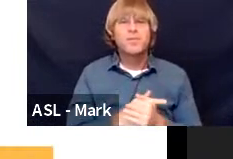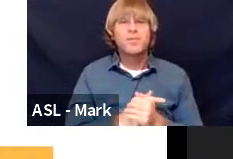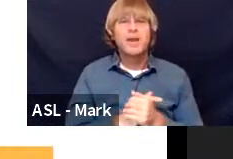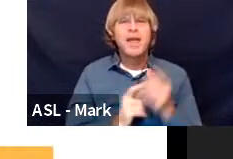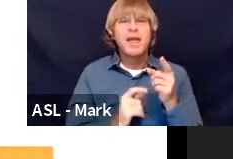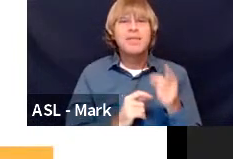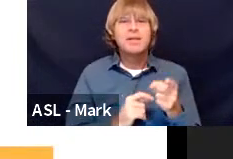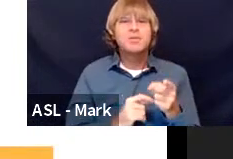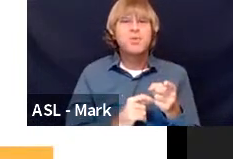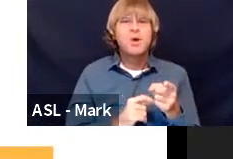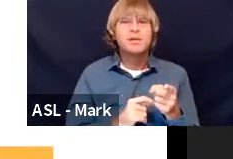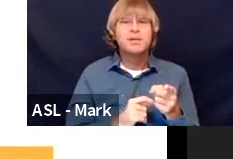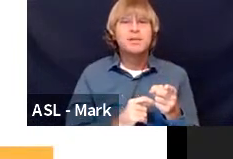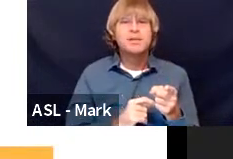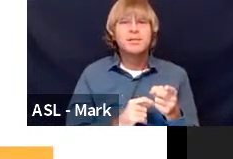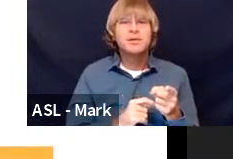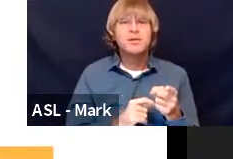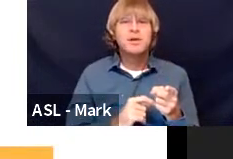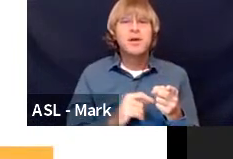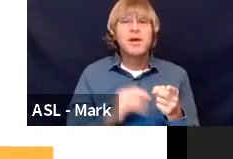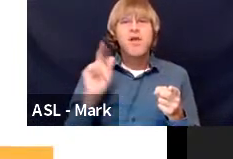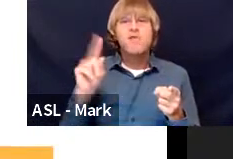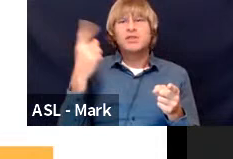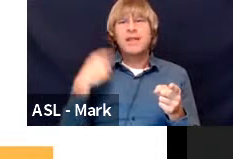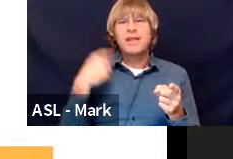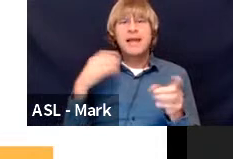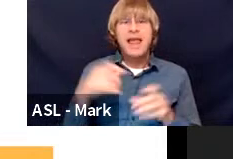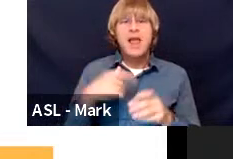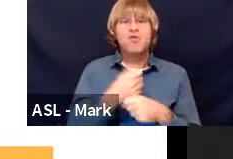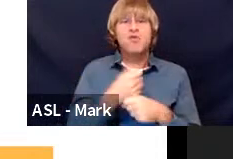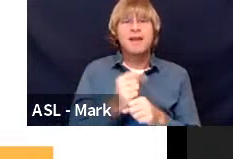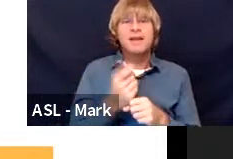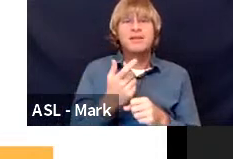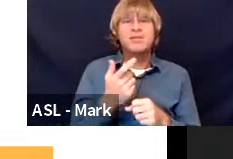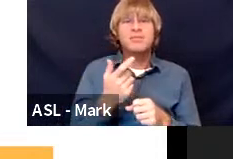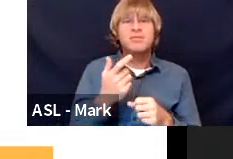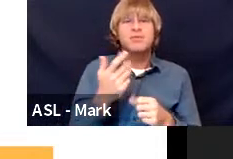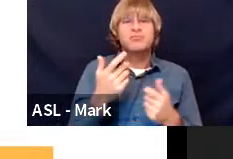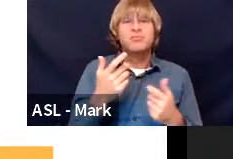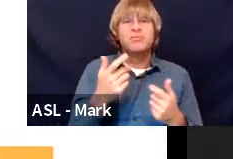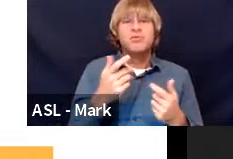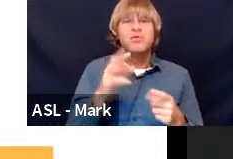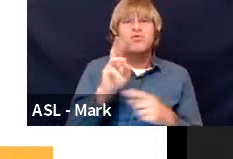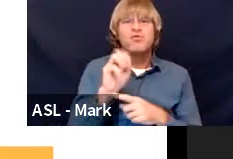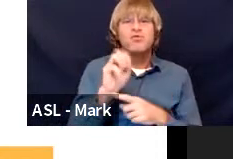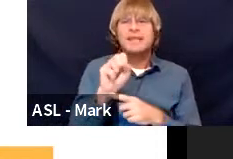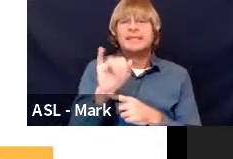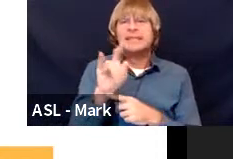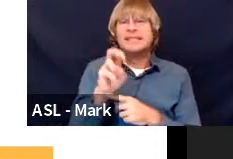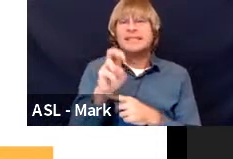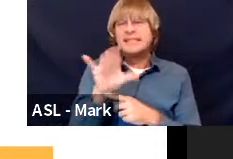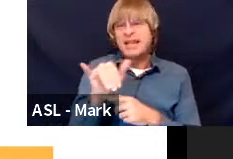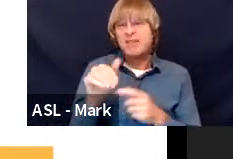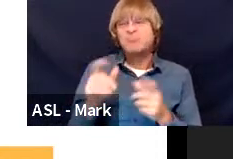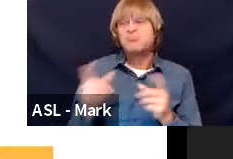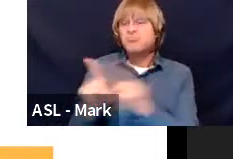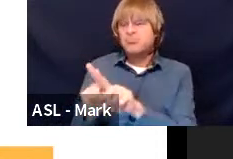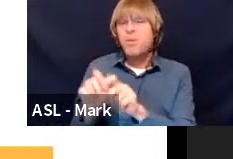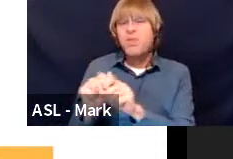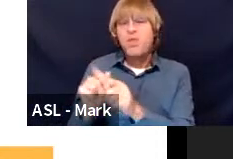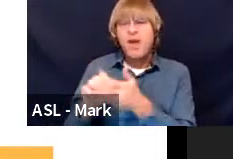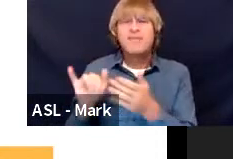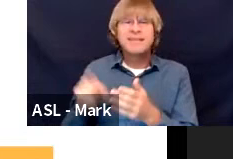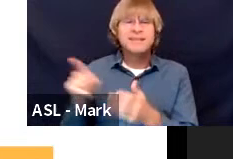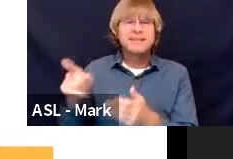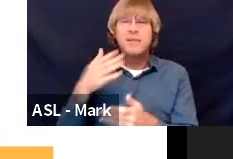This was, the first thing I did was I created a residency with the writer who is now a New York